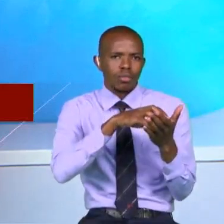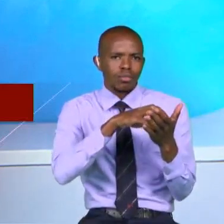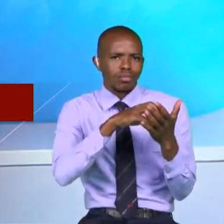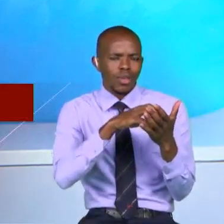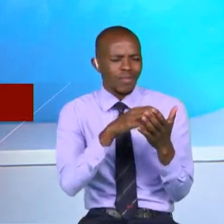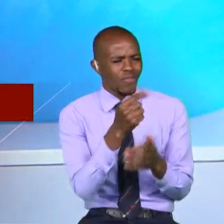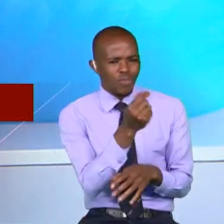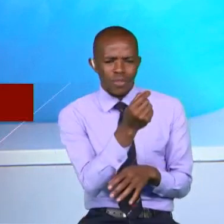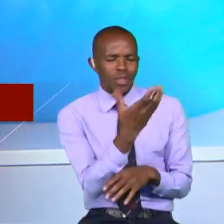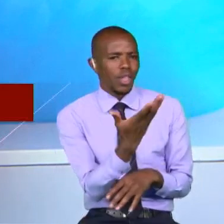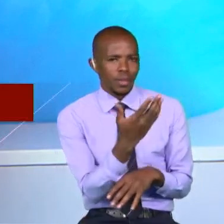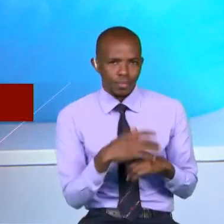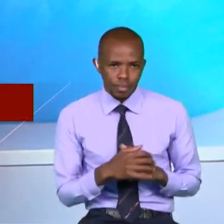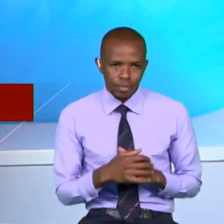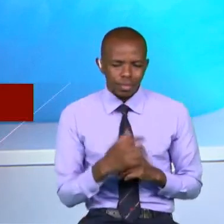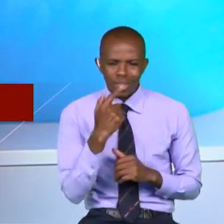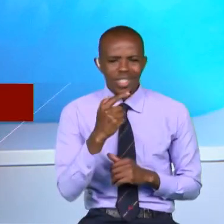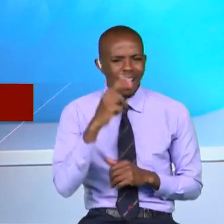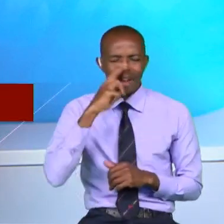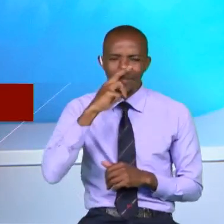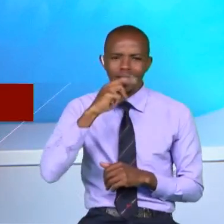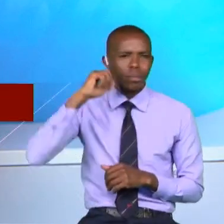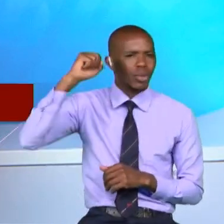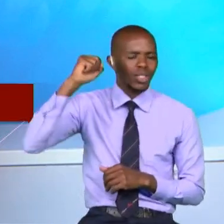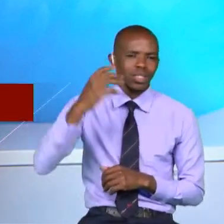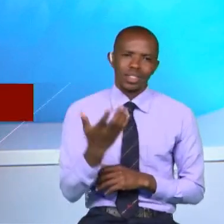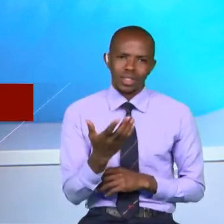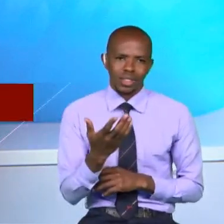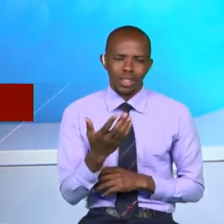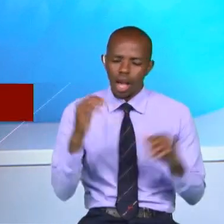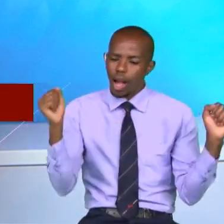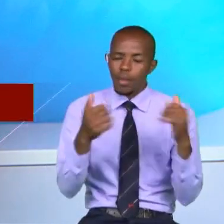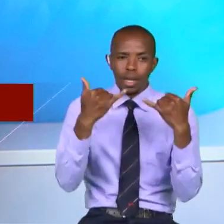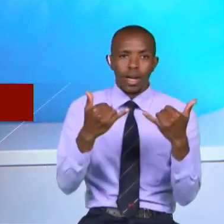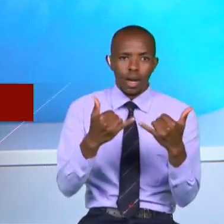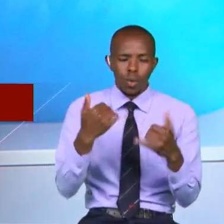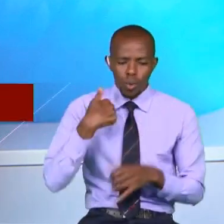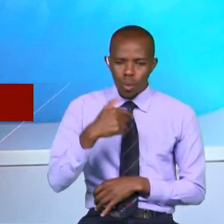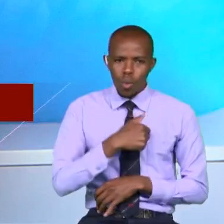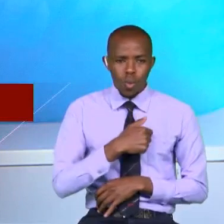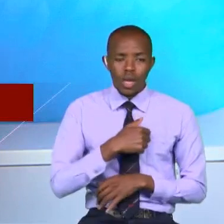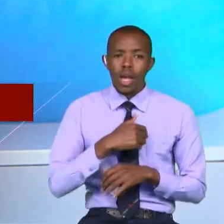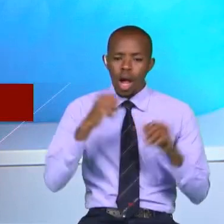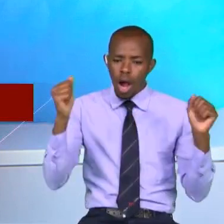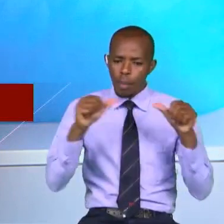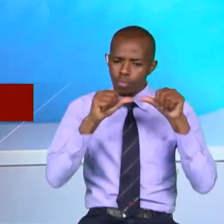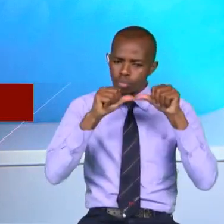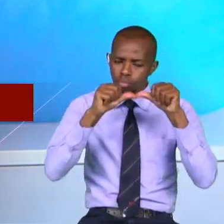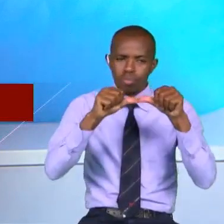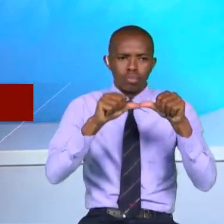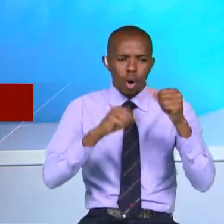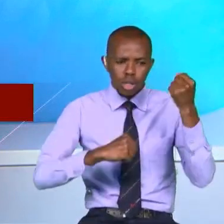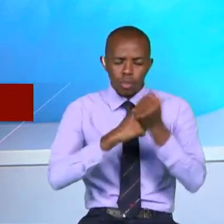Very few of them. So you can tell these are funny games of politics that are being played. And that for us is, if we continue enabling that, then